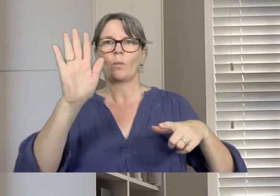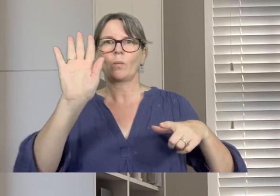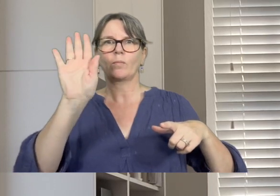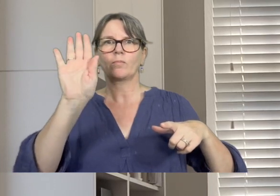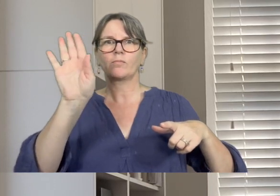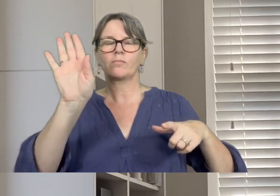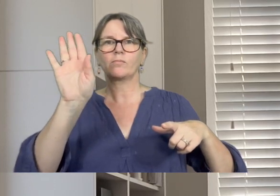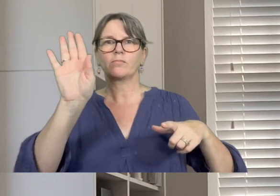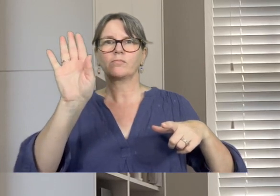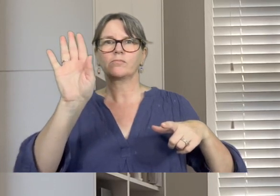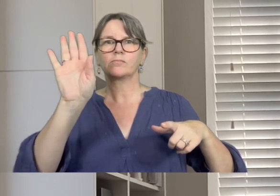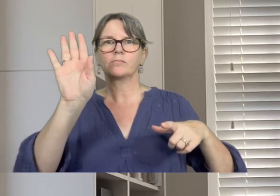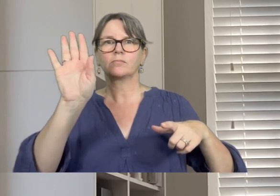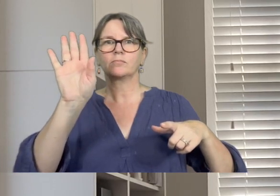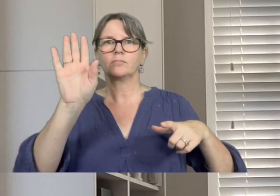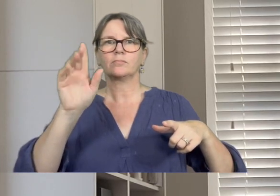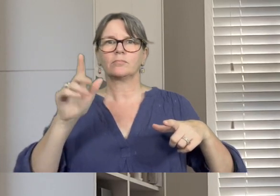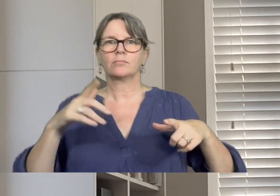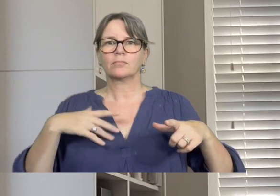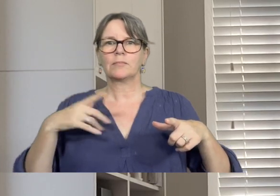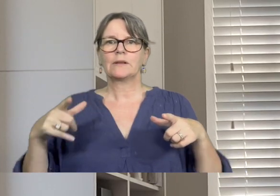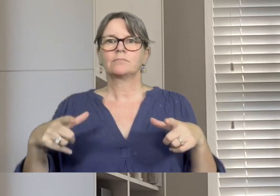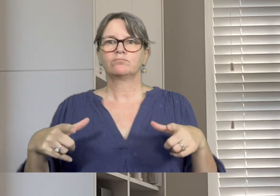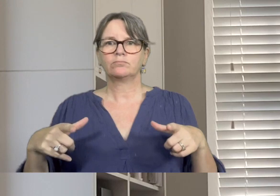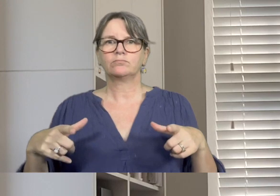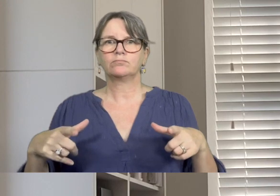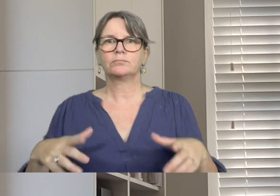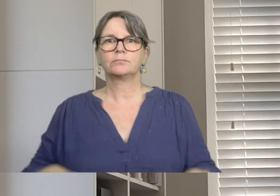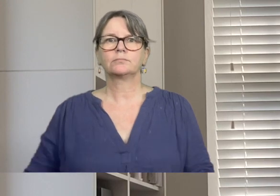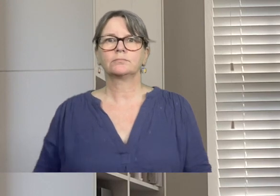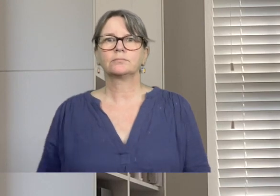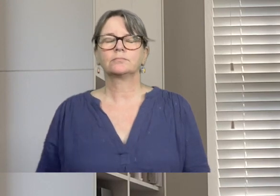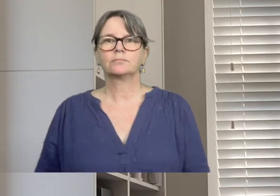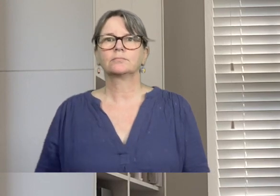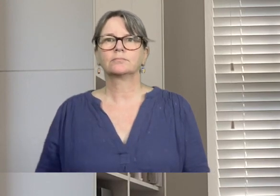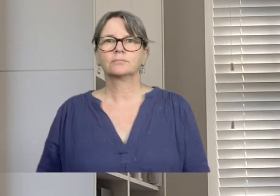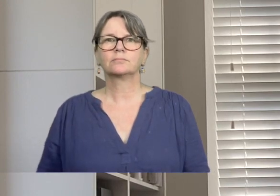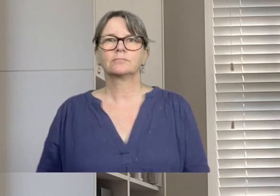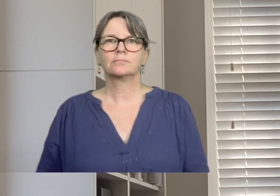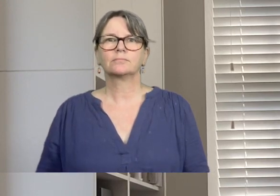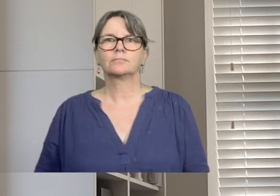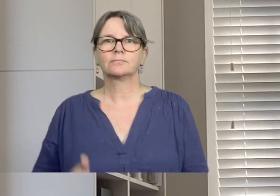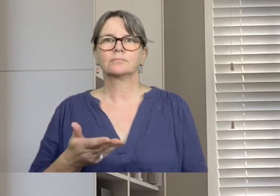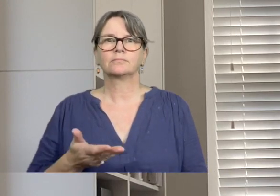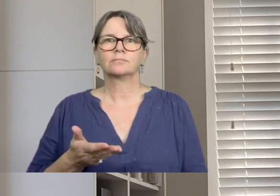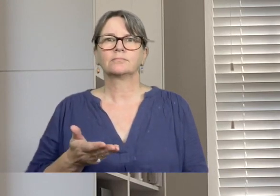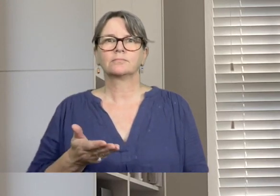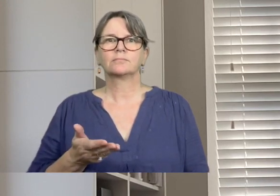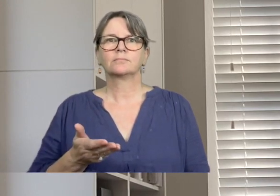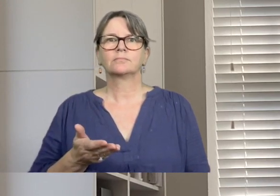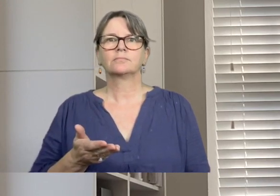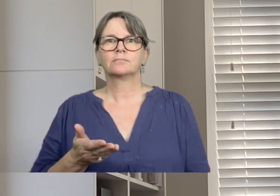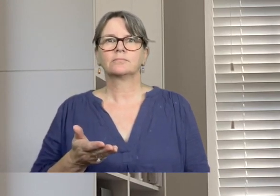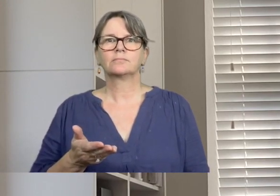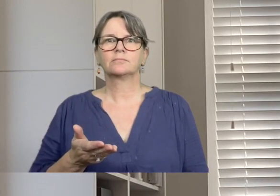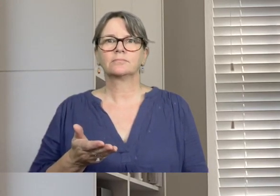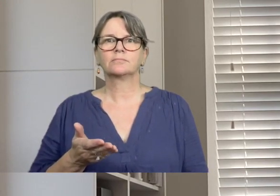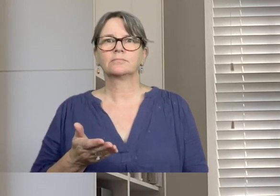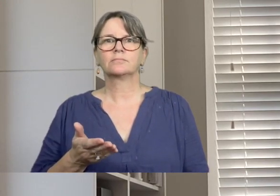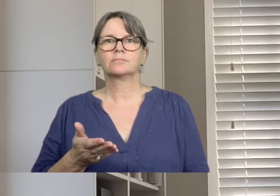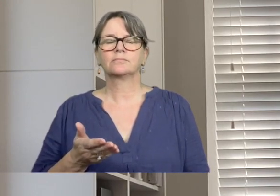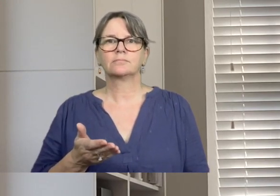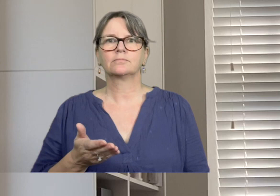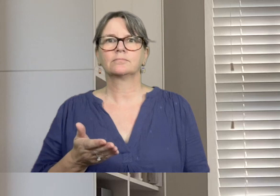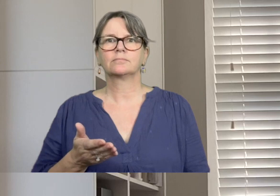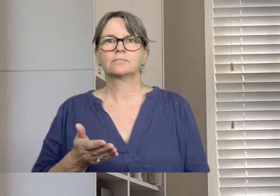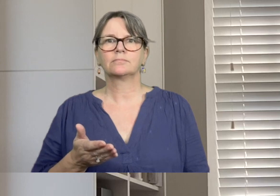more enjoyable on the hip. So we're making sure we've got this neutral in our pelvis, our supporting leg is reaching out and away, and that sense of